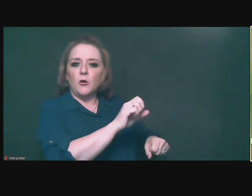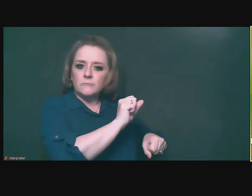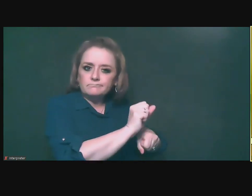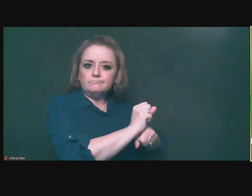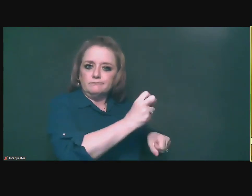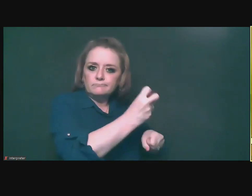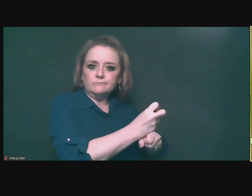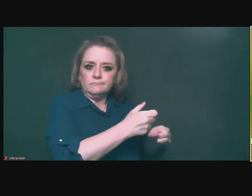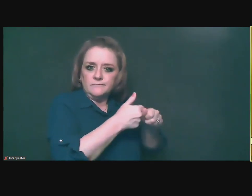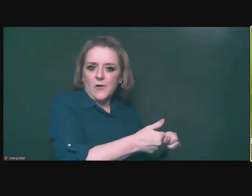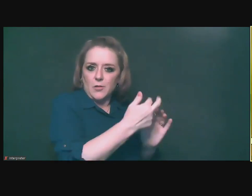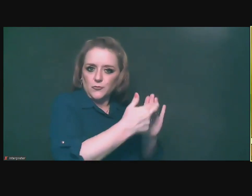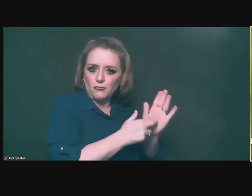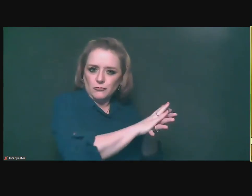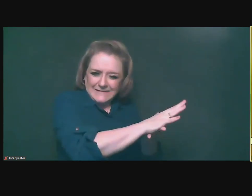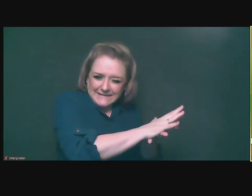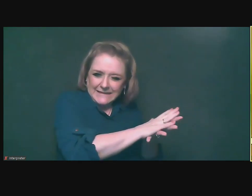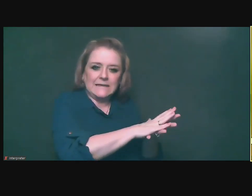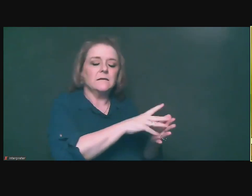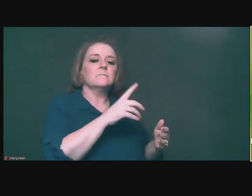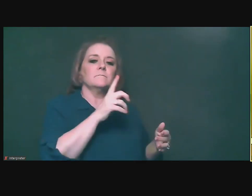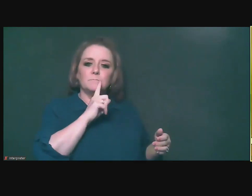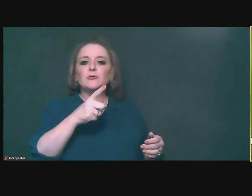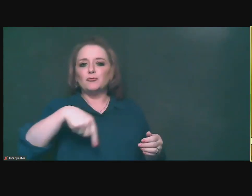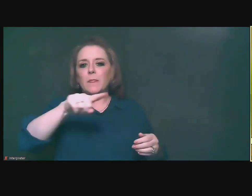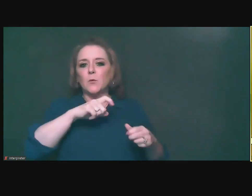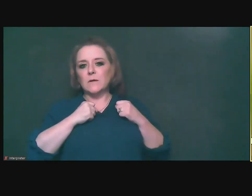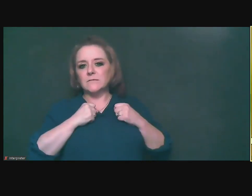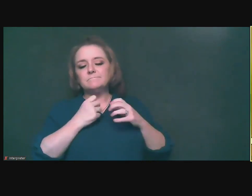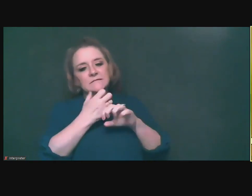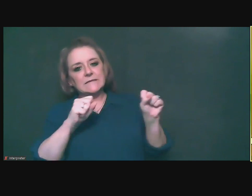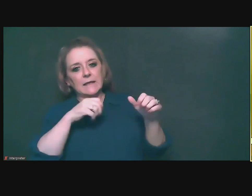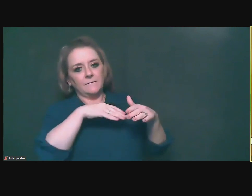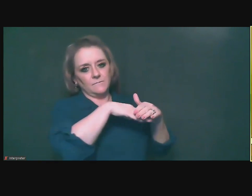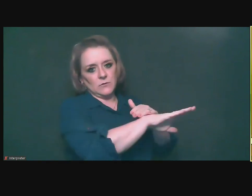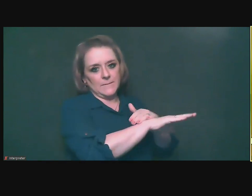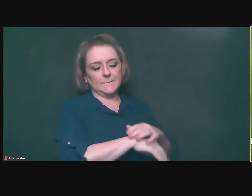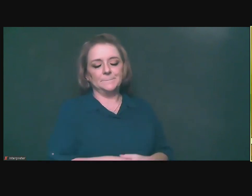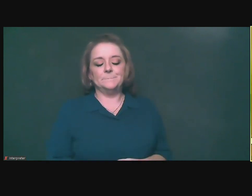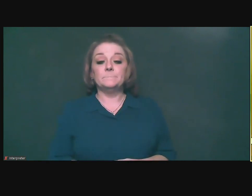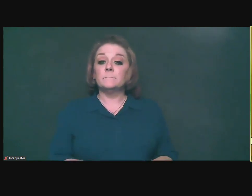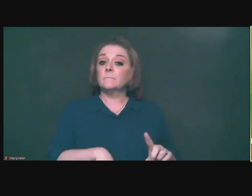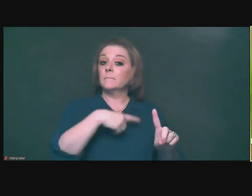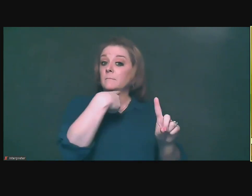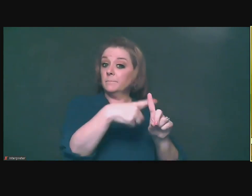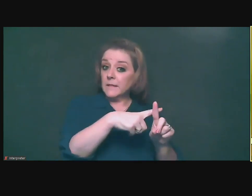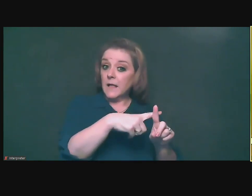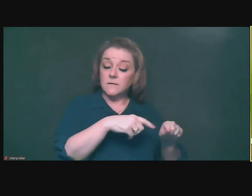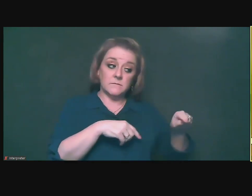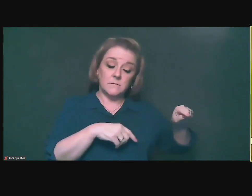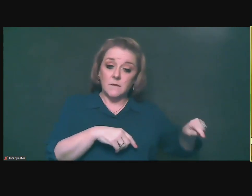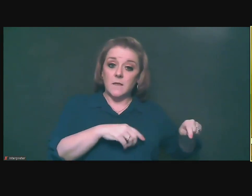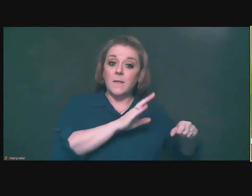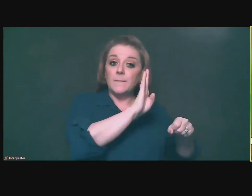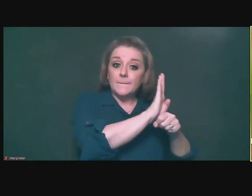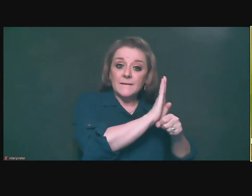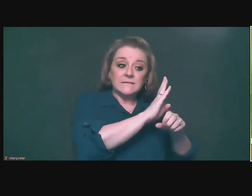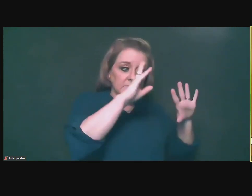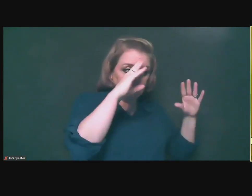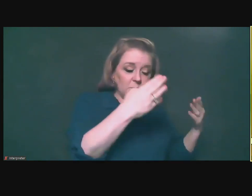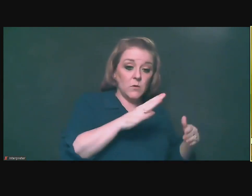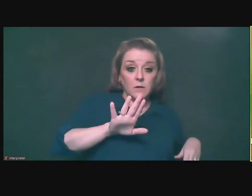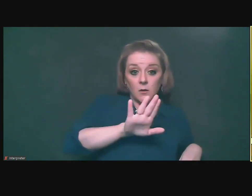make sure that you're safe when you come to their store. And also, they're keeping not just you safe, but